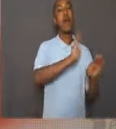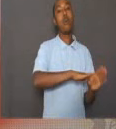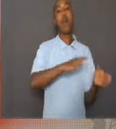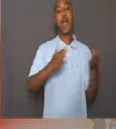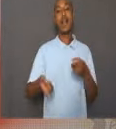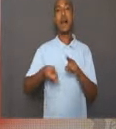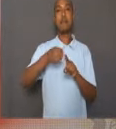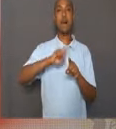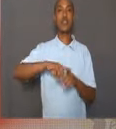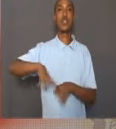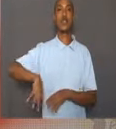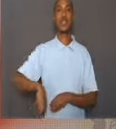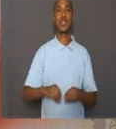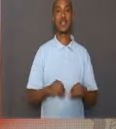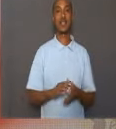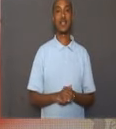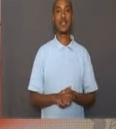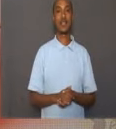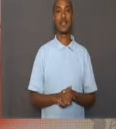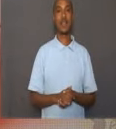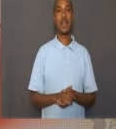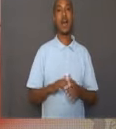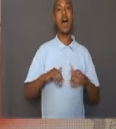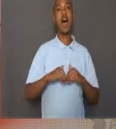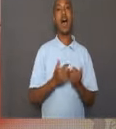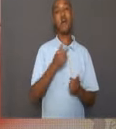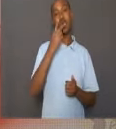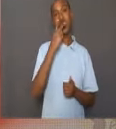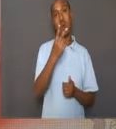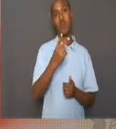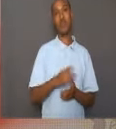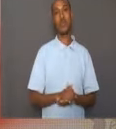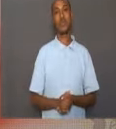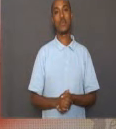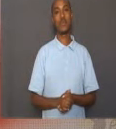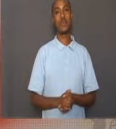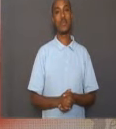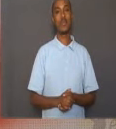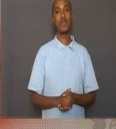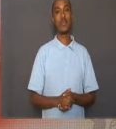Welcome back, students. How did that go? I am